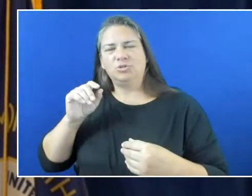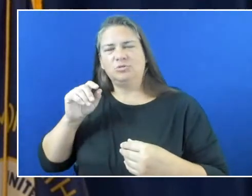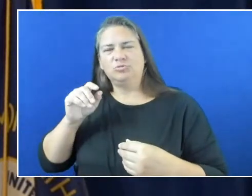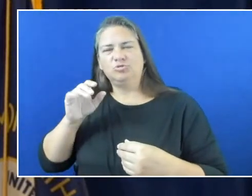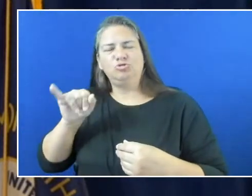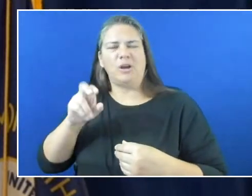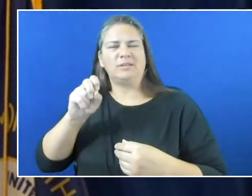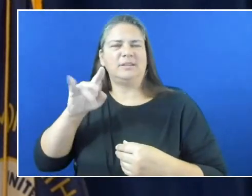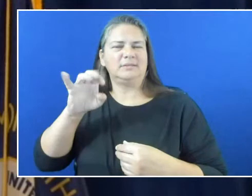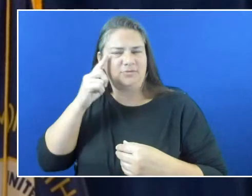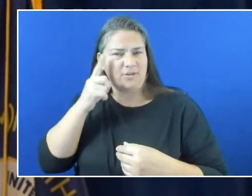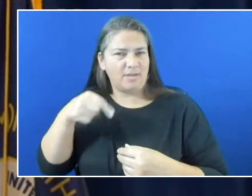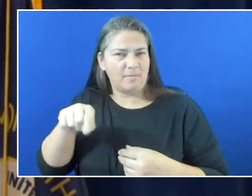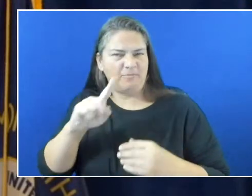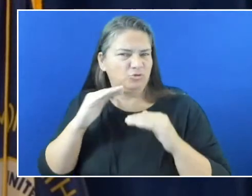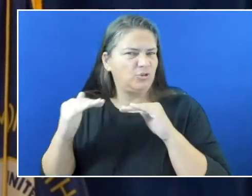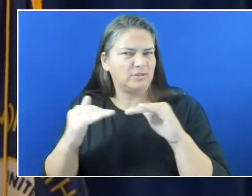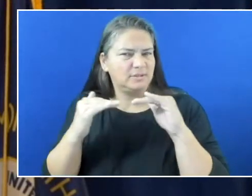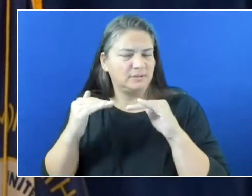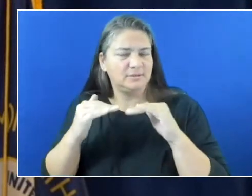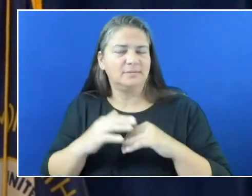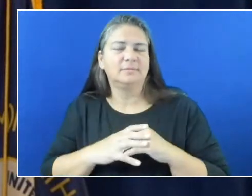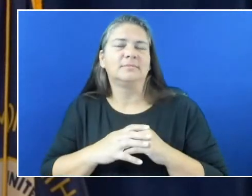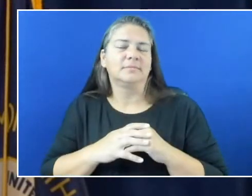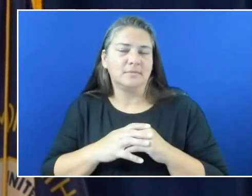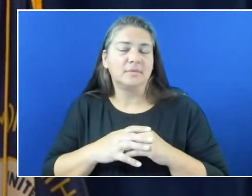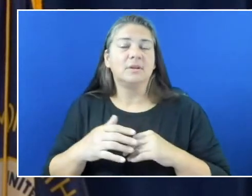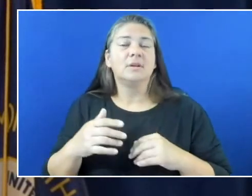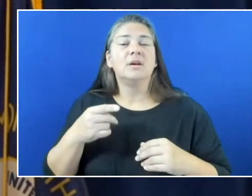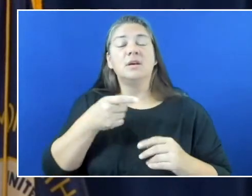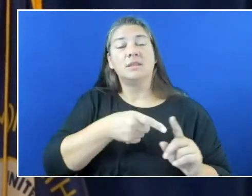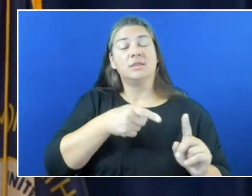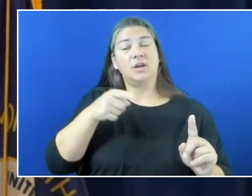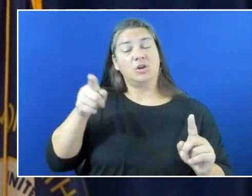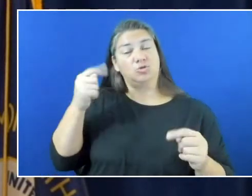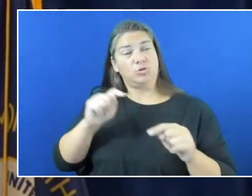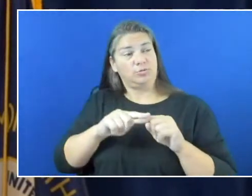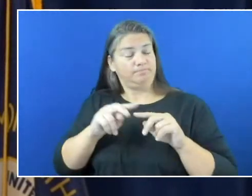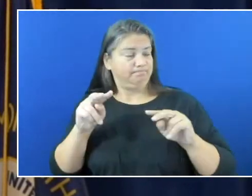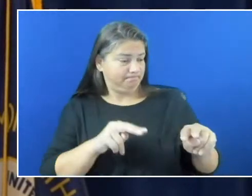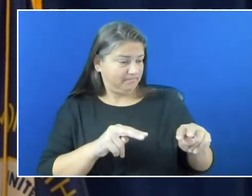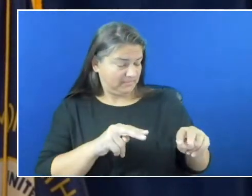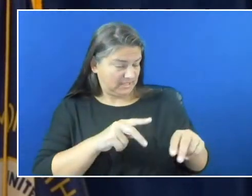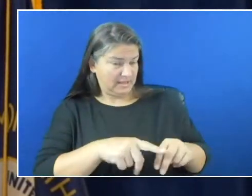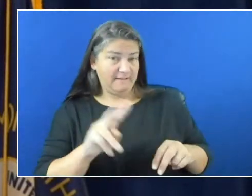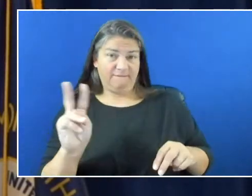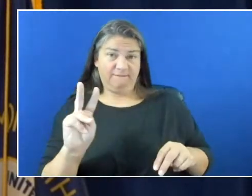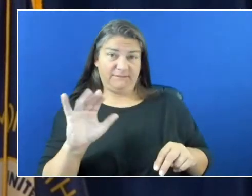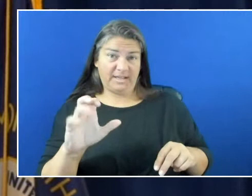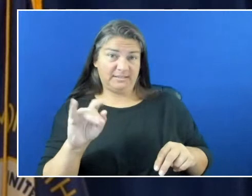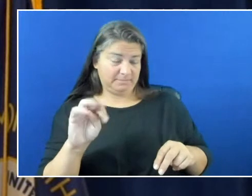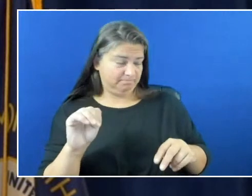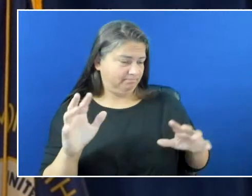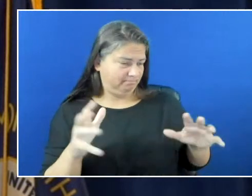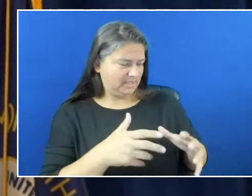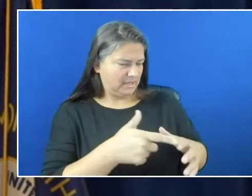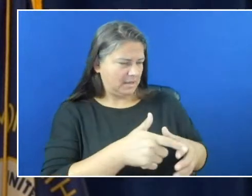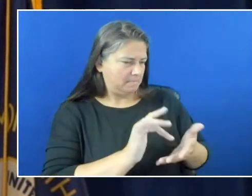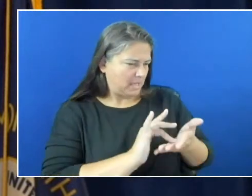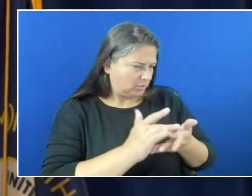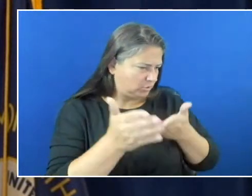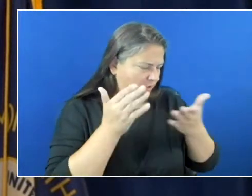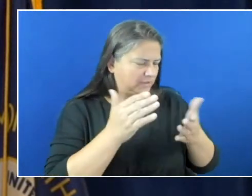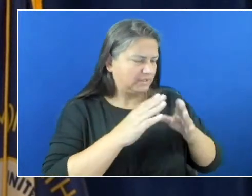a victim-centered approach to help victims receive the support and services necessary, medical services, housing, food,